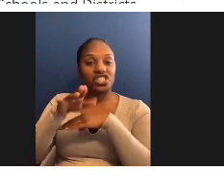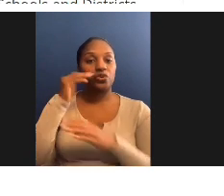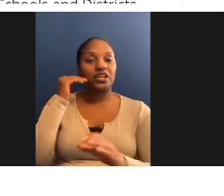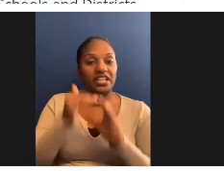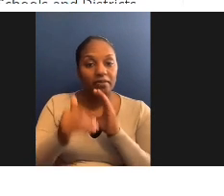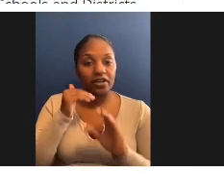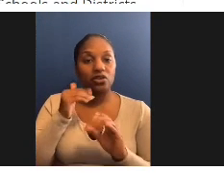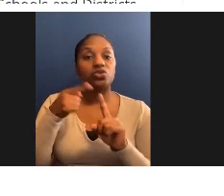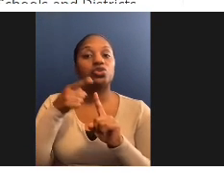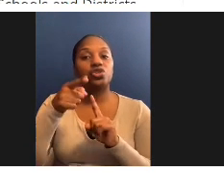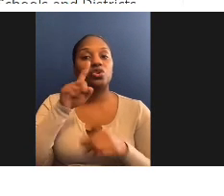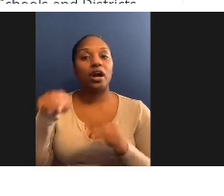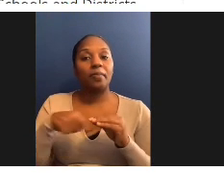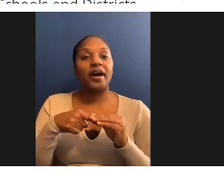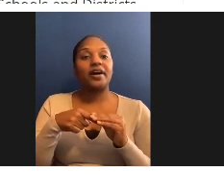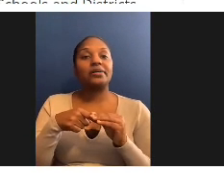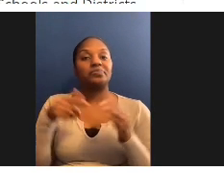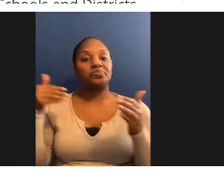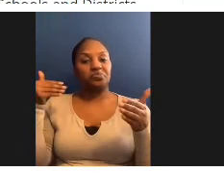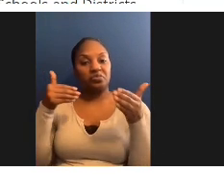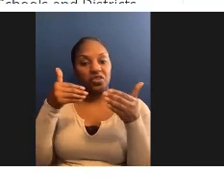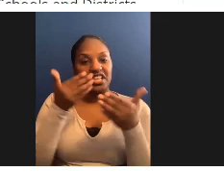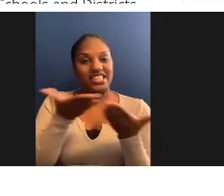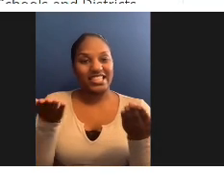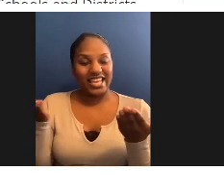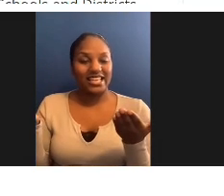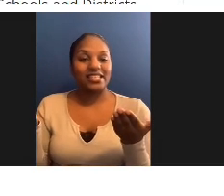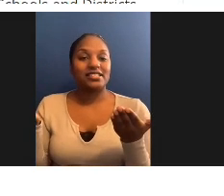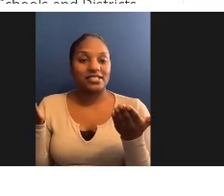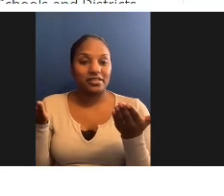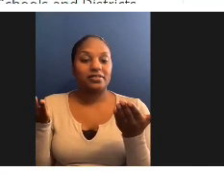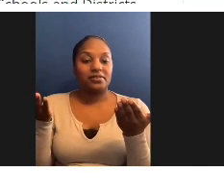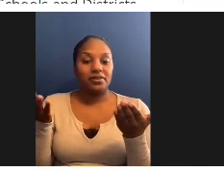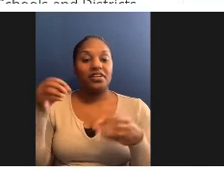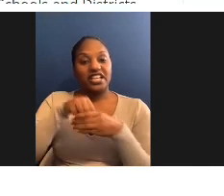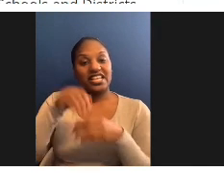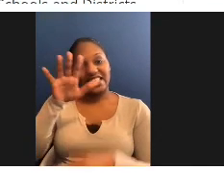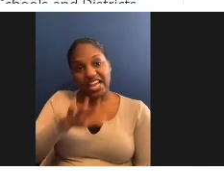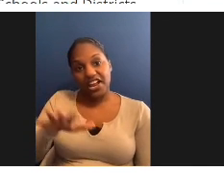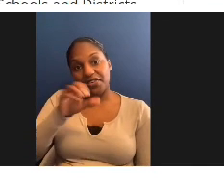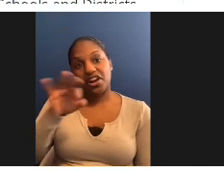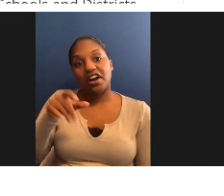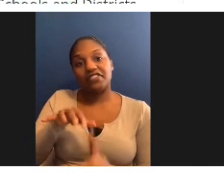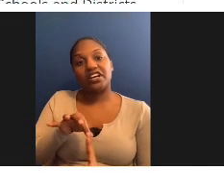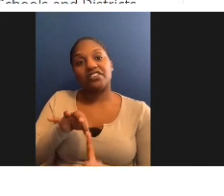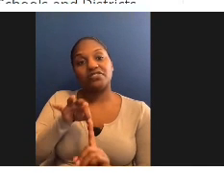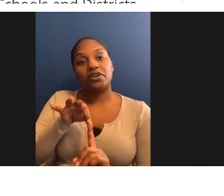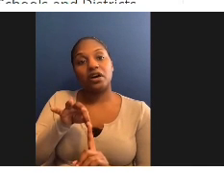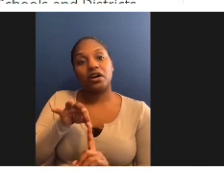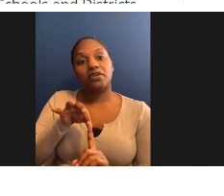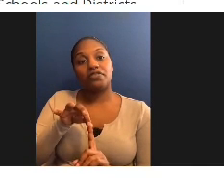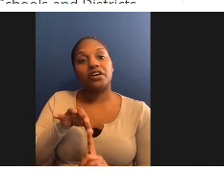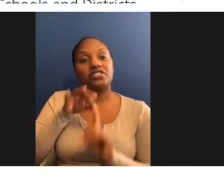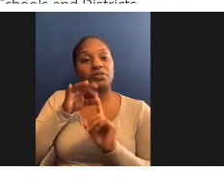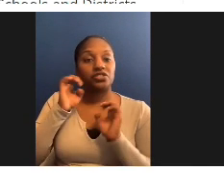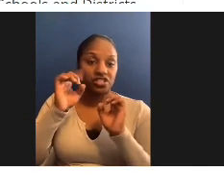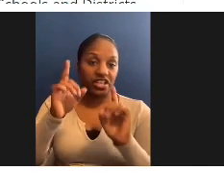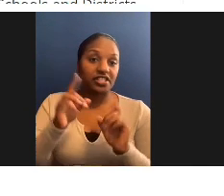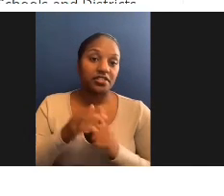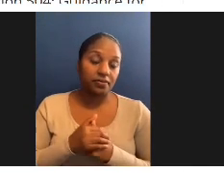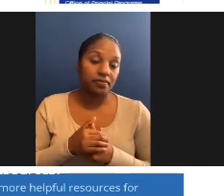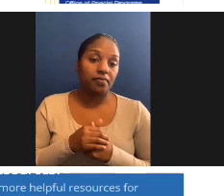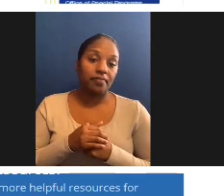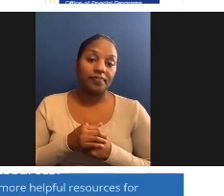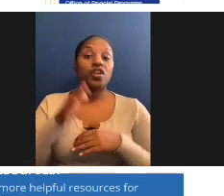to you about up and coming things in the area of special education. On the right, again,